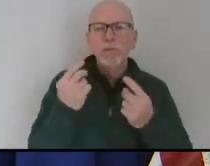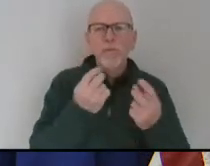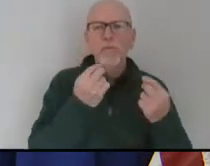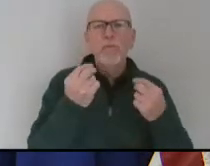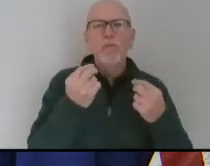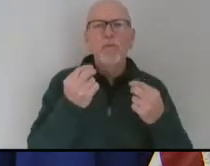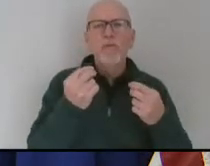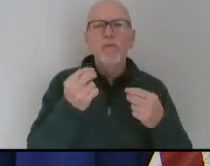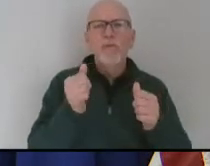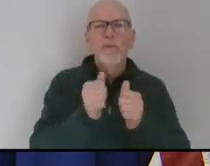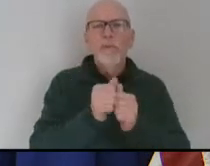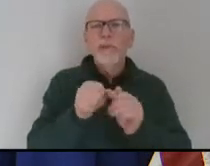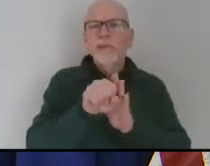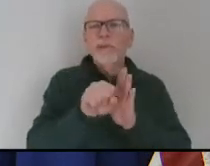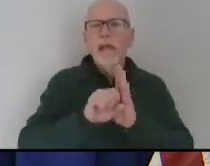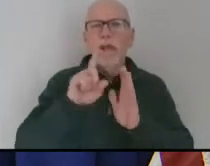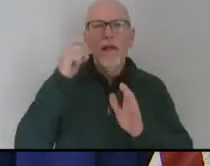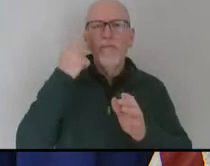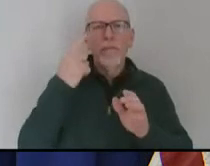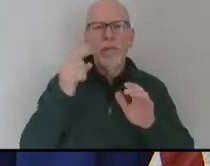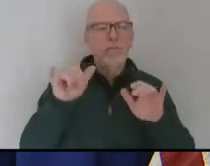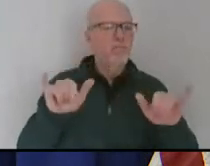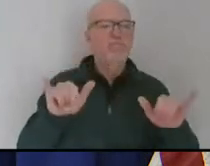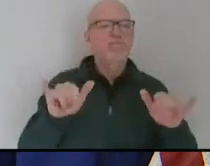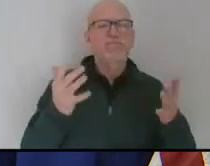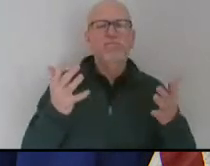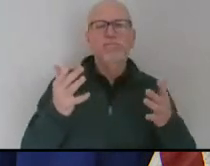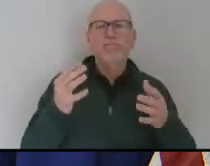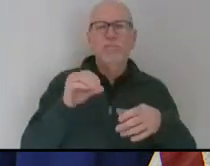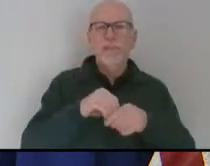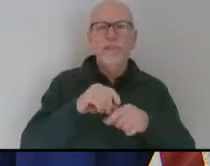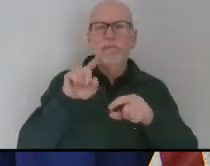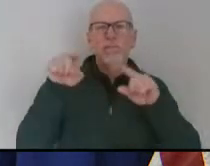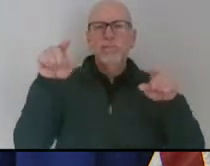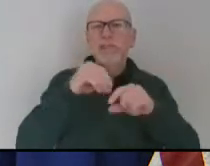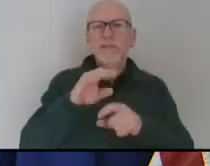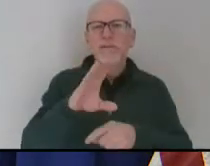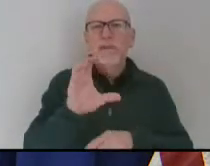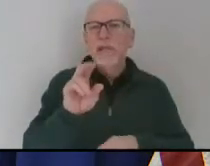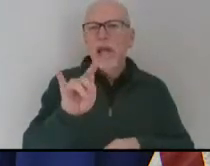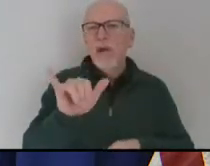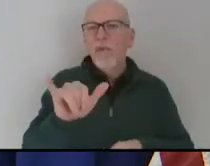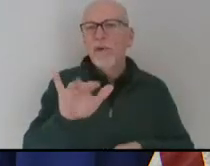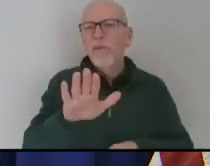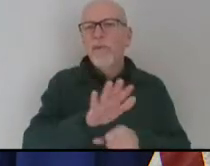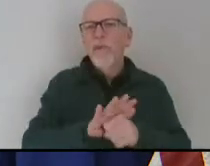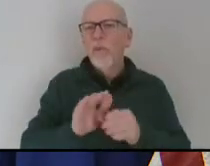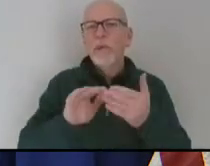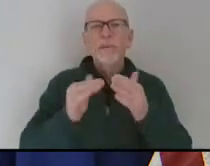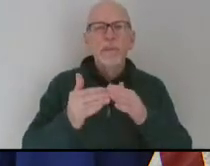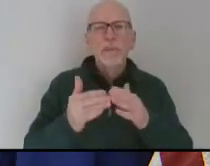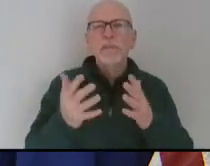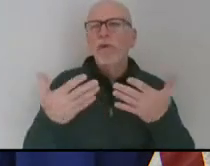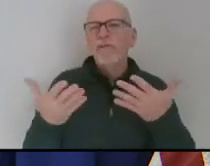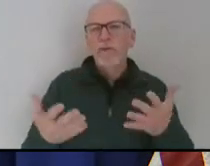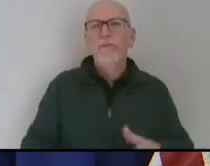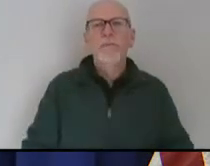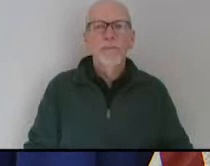conduct with their state government is out in a county or your city or town,